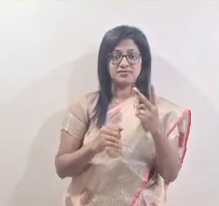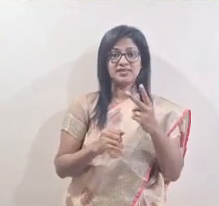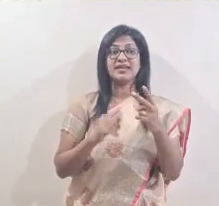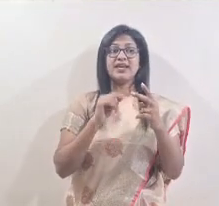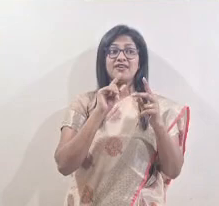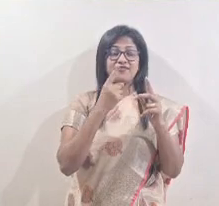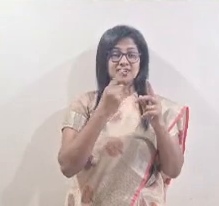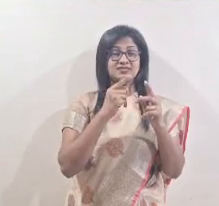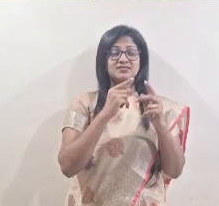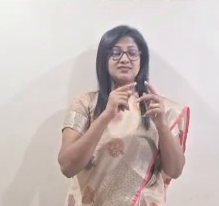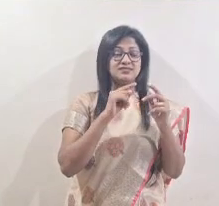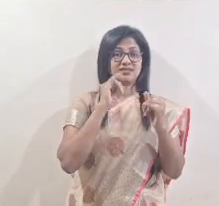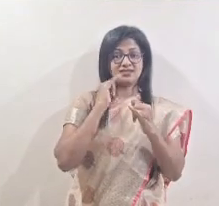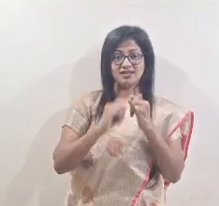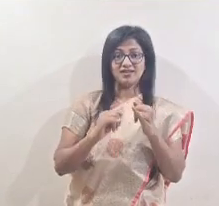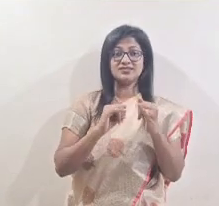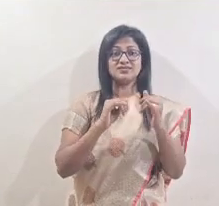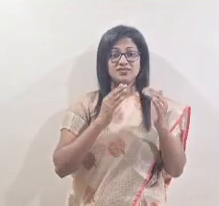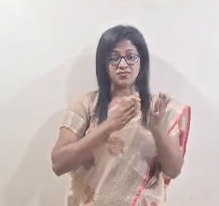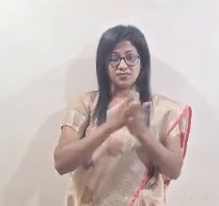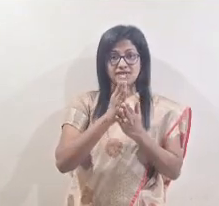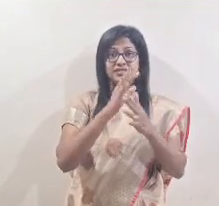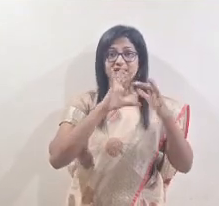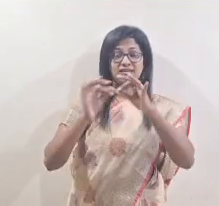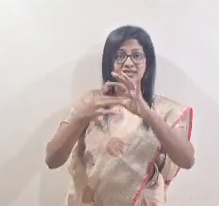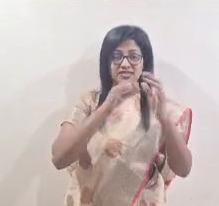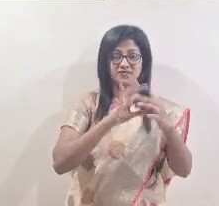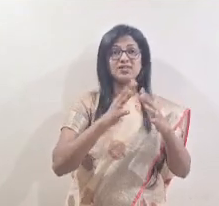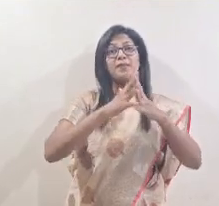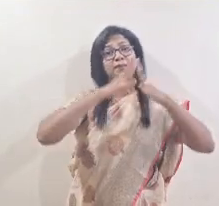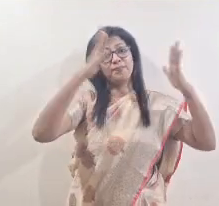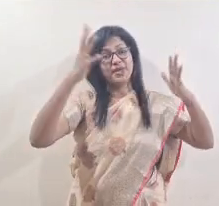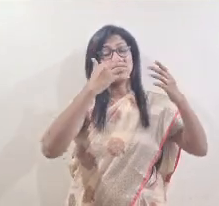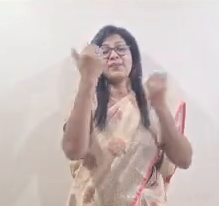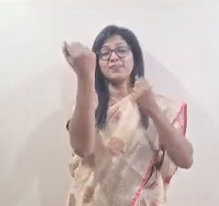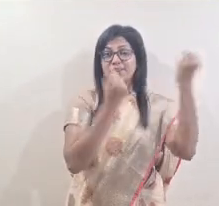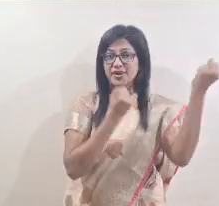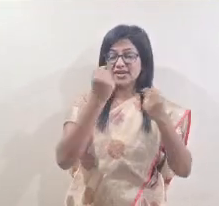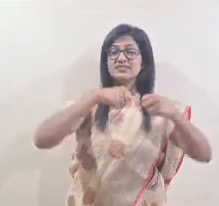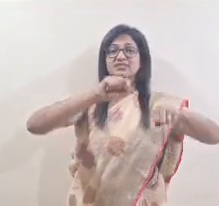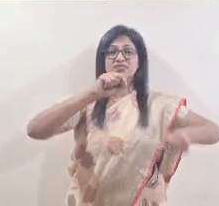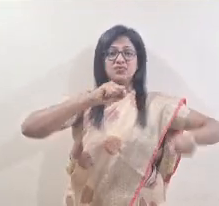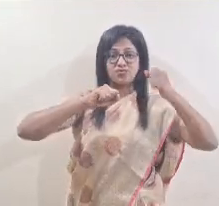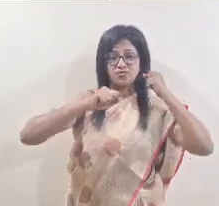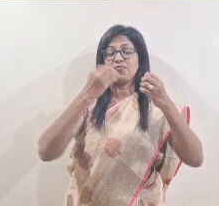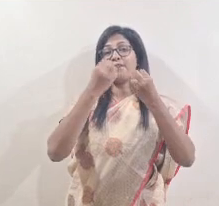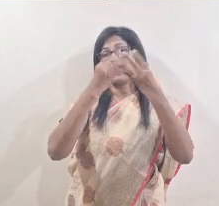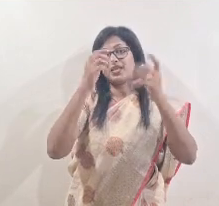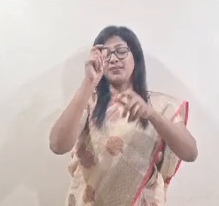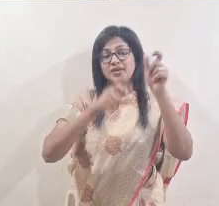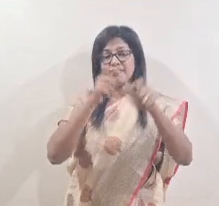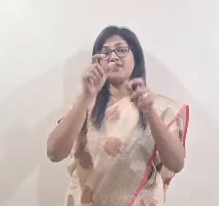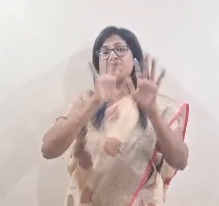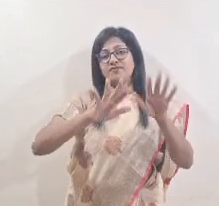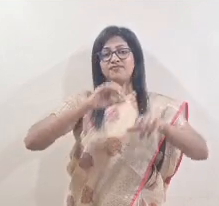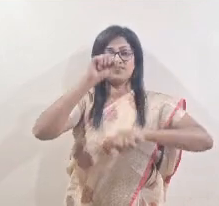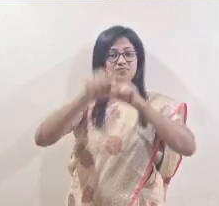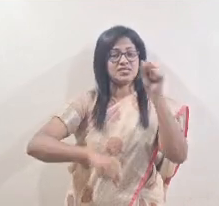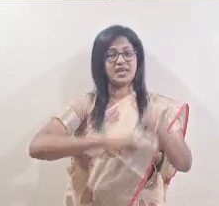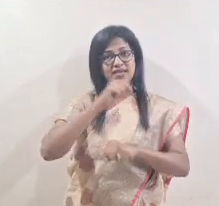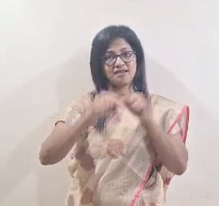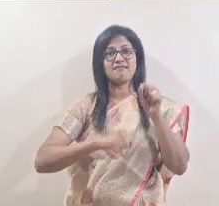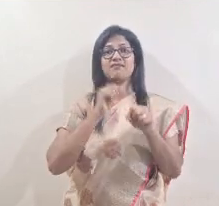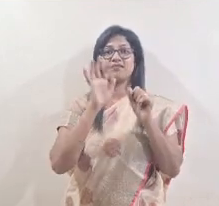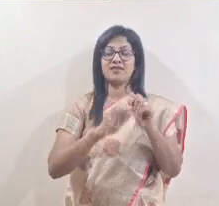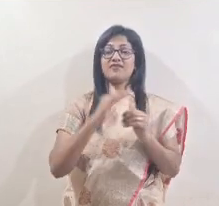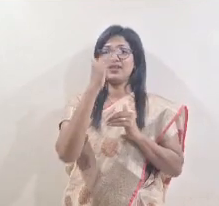mode of connectivity is majorly is either buses, autos, or even there are a lot of people that are using cycles. That is more of